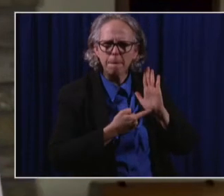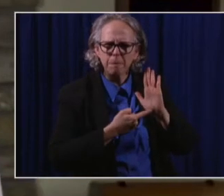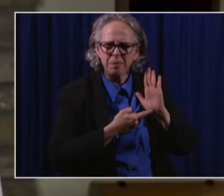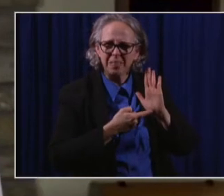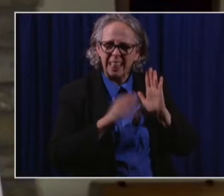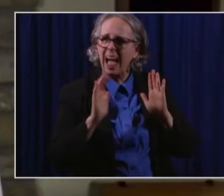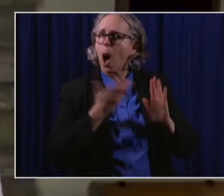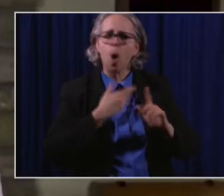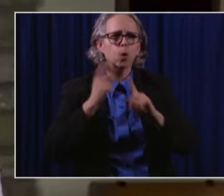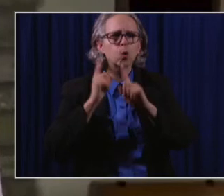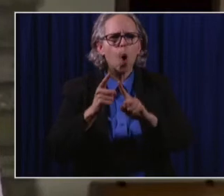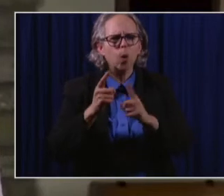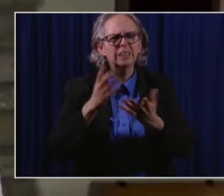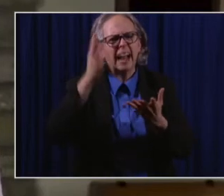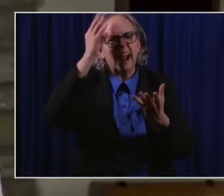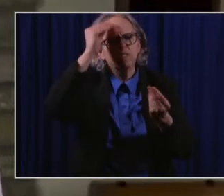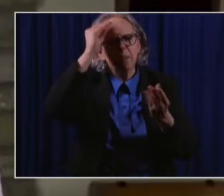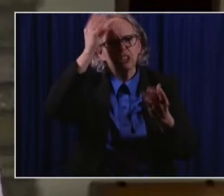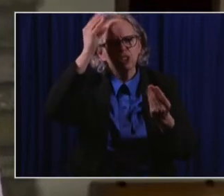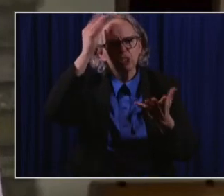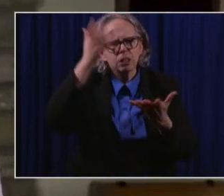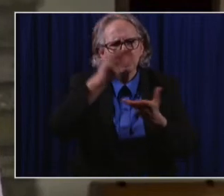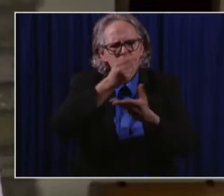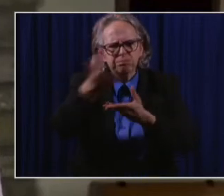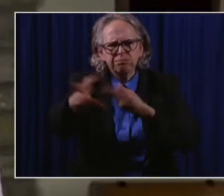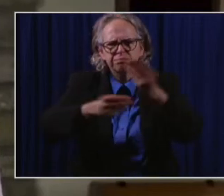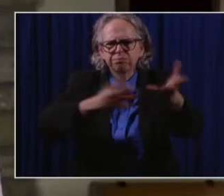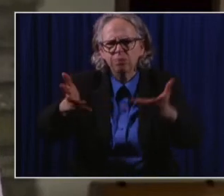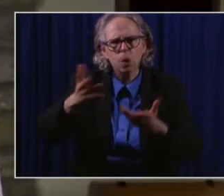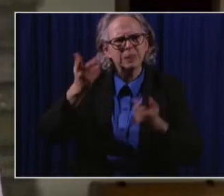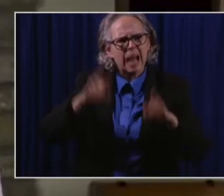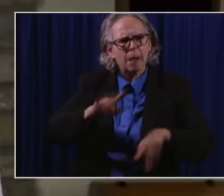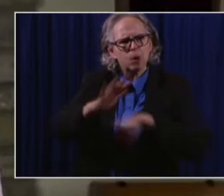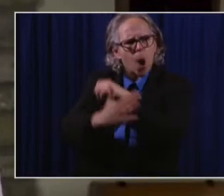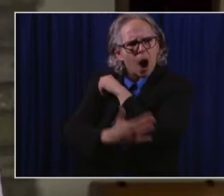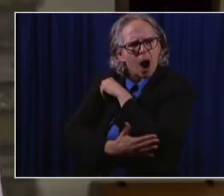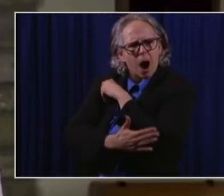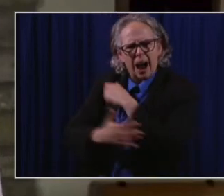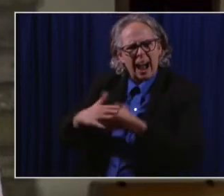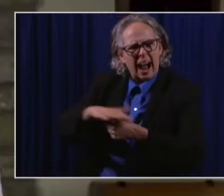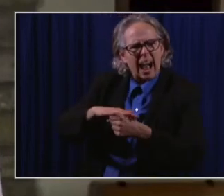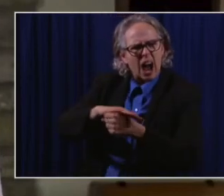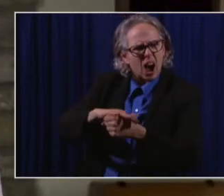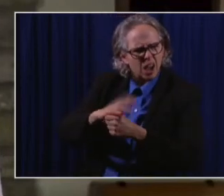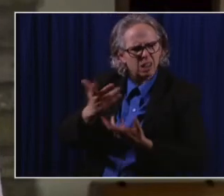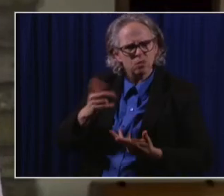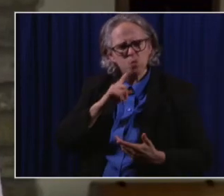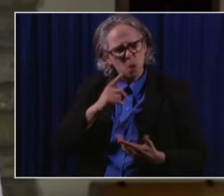are. We think this system works very well.